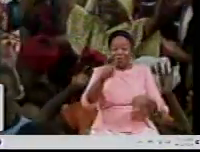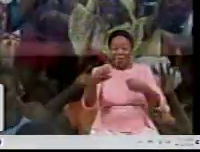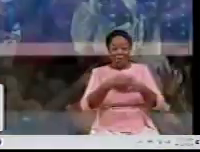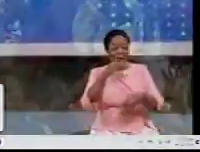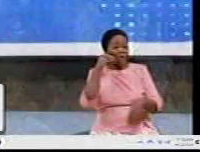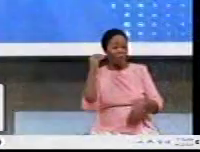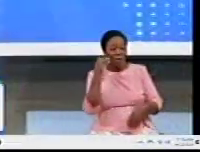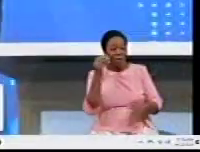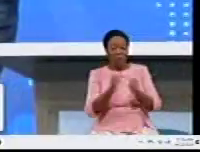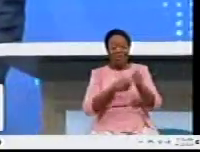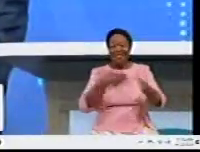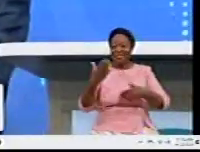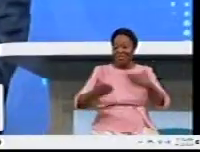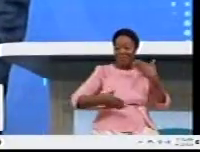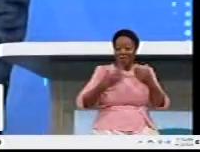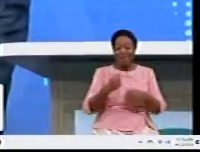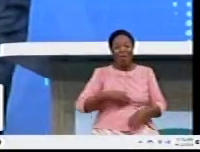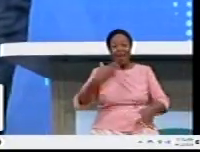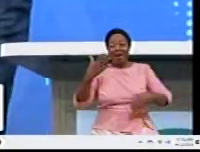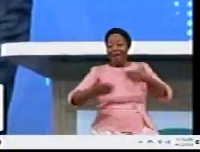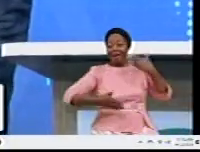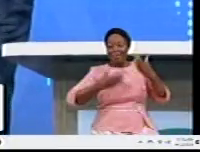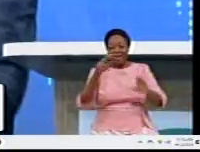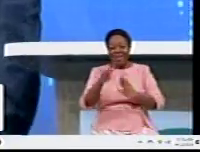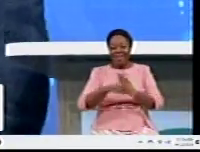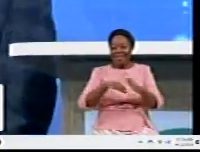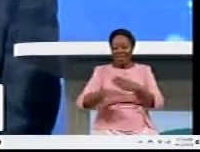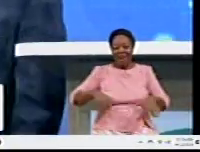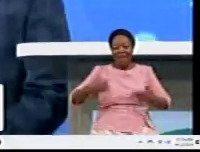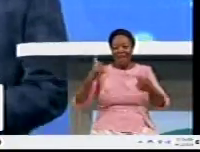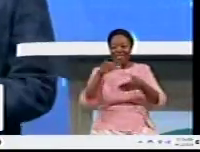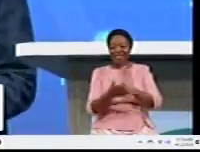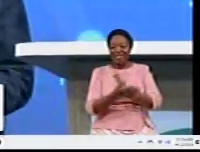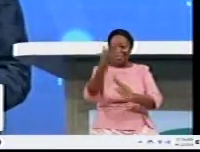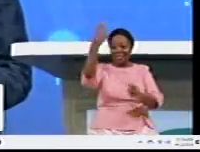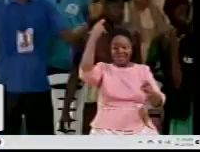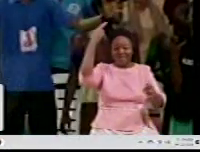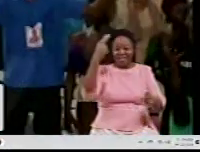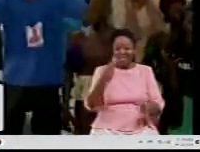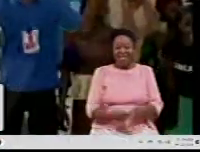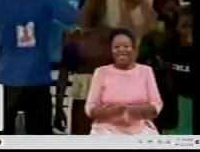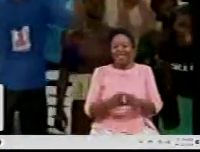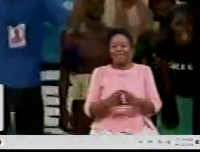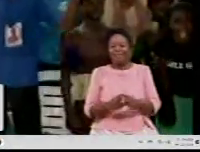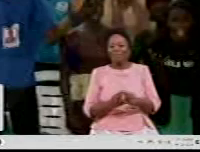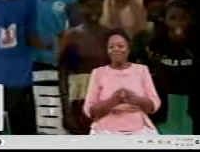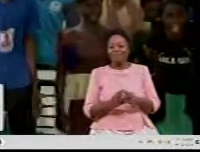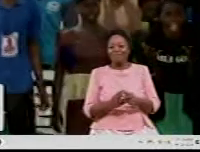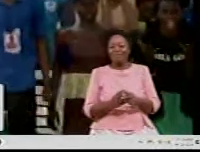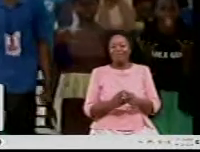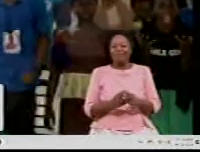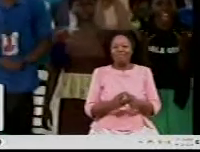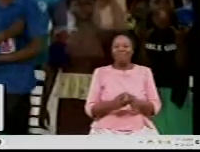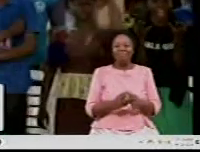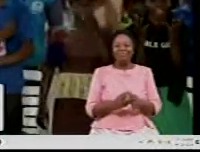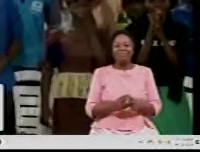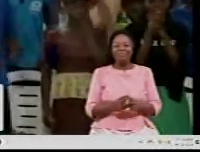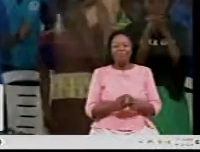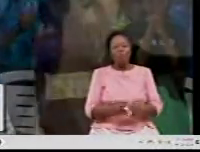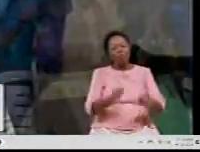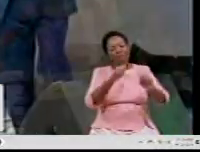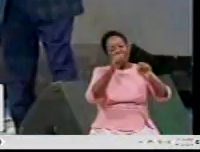with joy, excitement, happiness in your life, in Jesus' name.